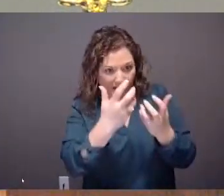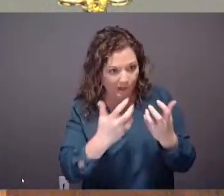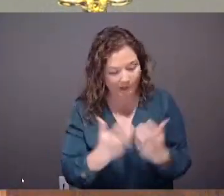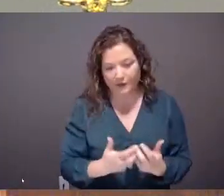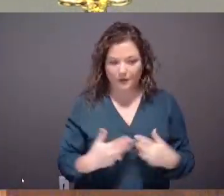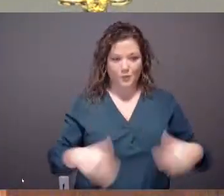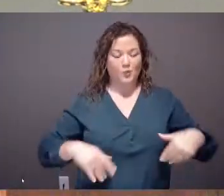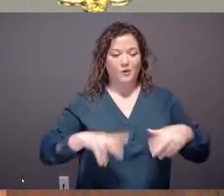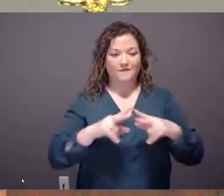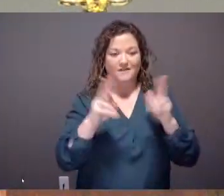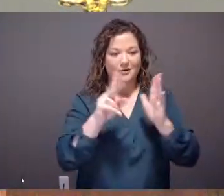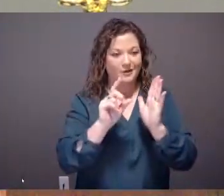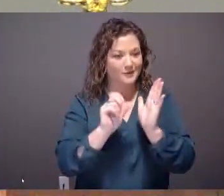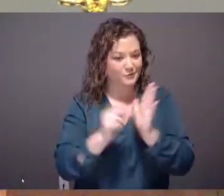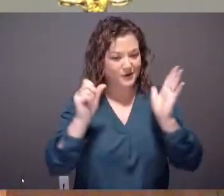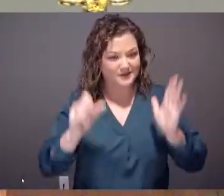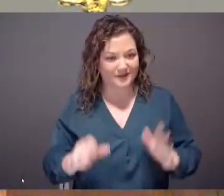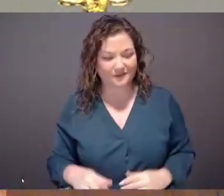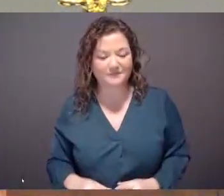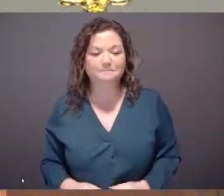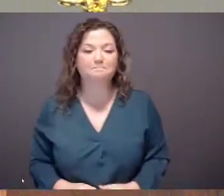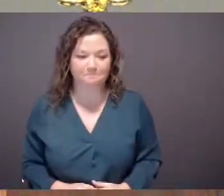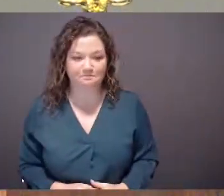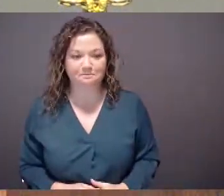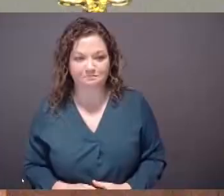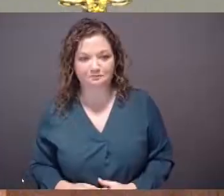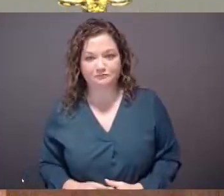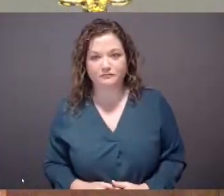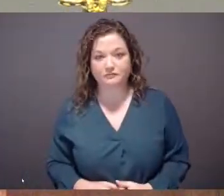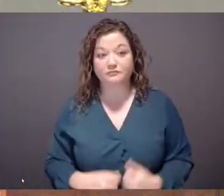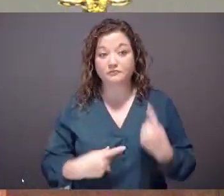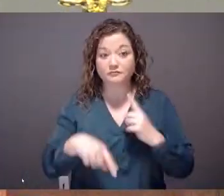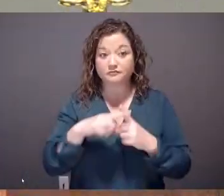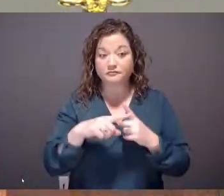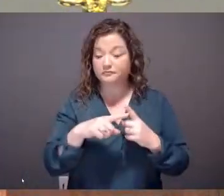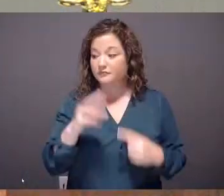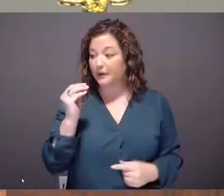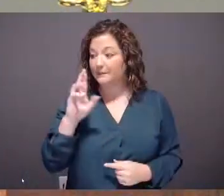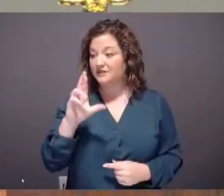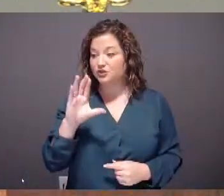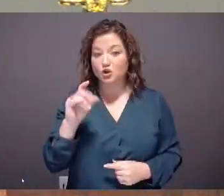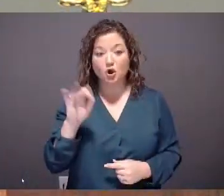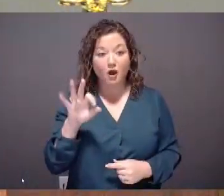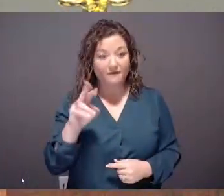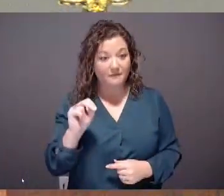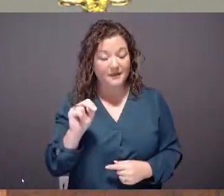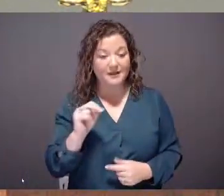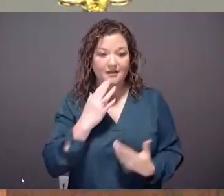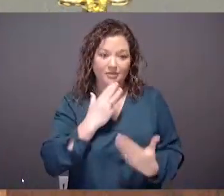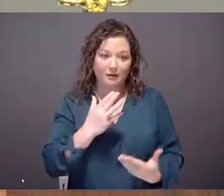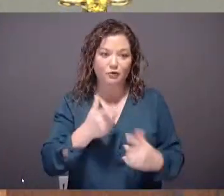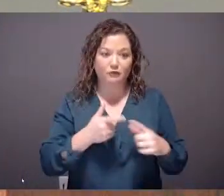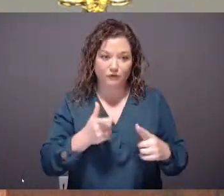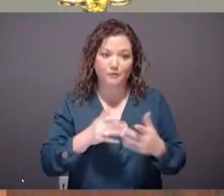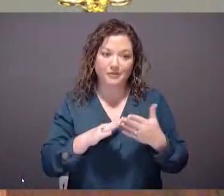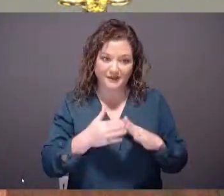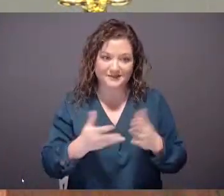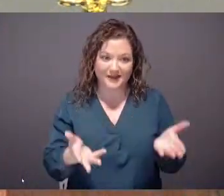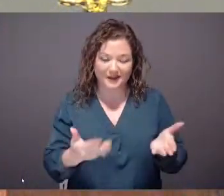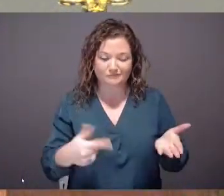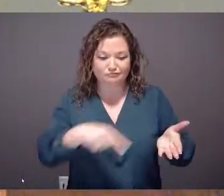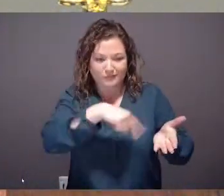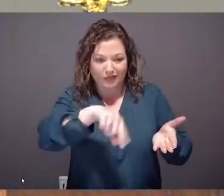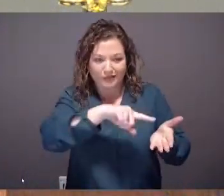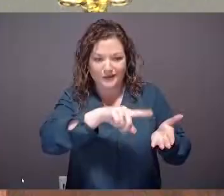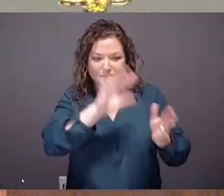impressive. And then also, Mr. Kaufman, I appreciate on behalf of the city. it's always weird on these federal programs. We talked about it in the last